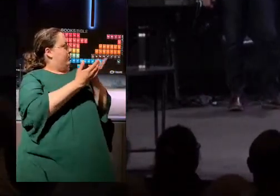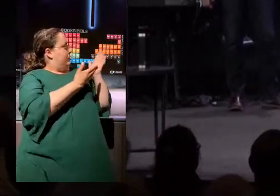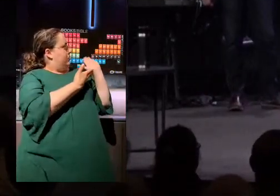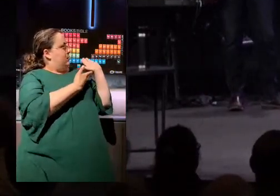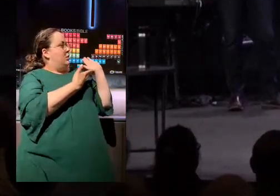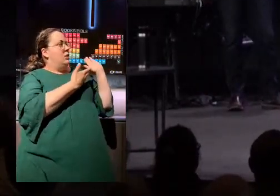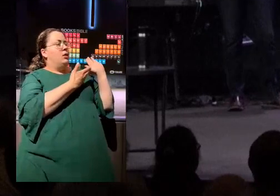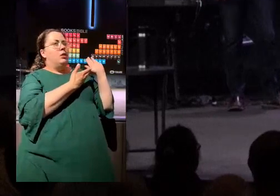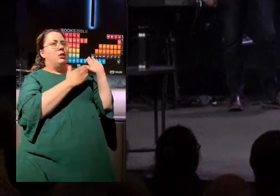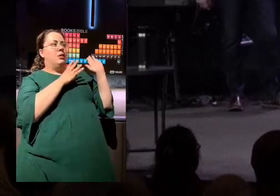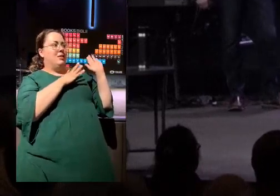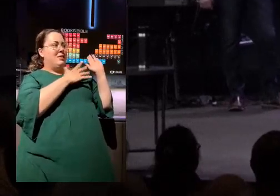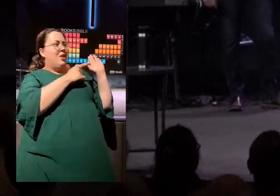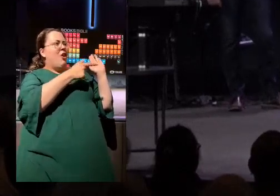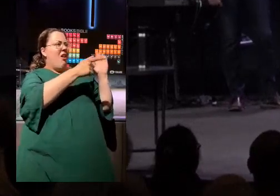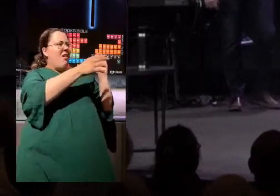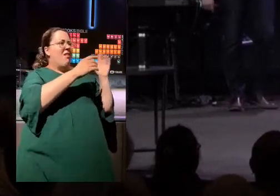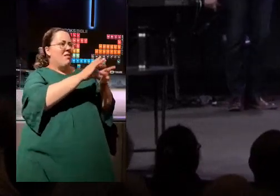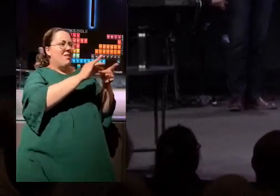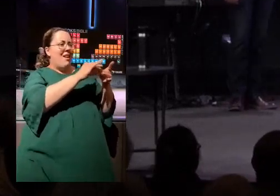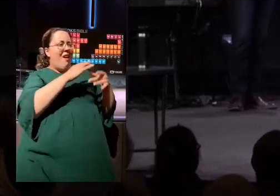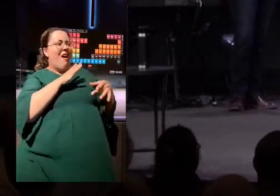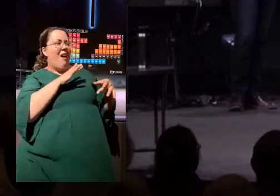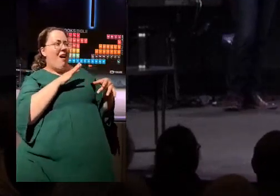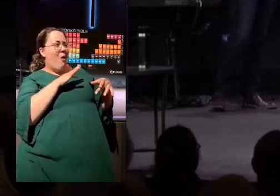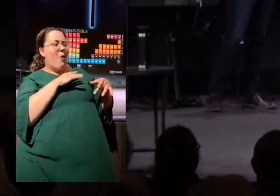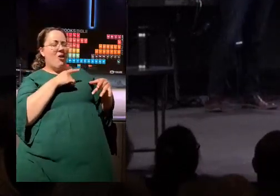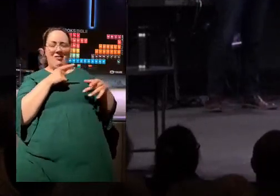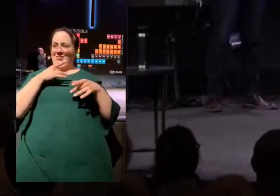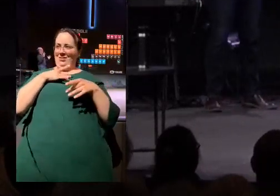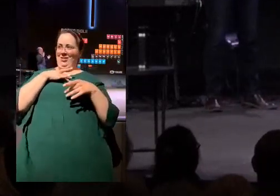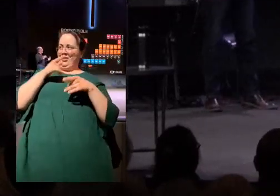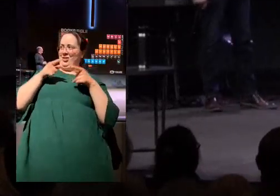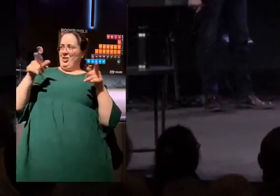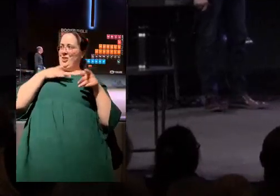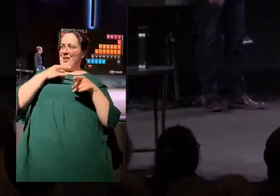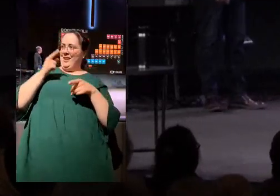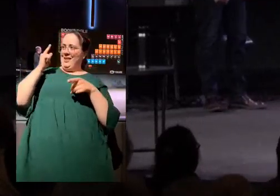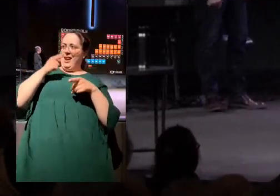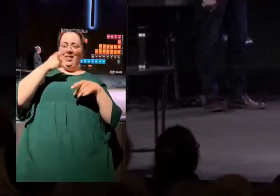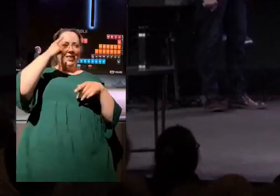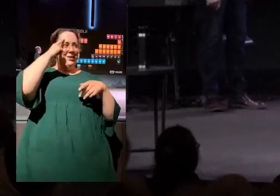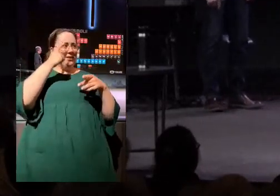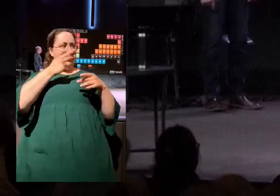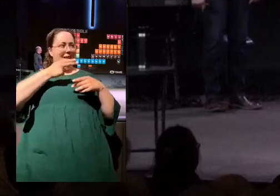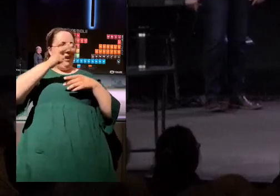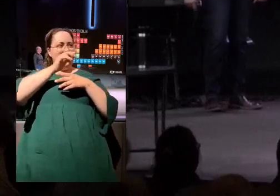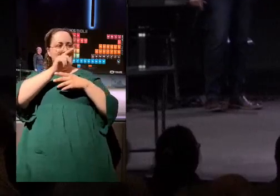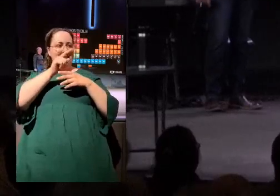You like that? Right? You like that? I figure this is kind of a high-tech science area, right? So